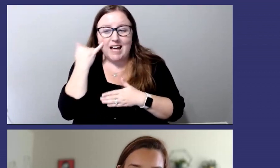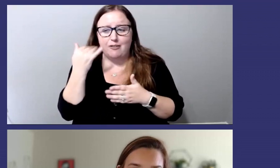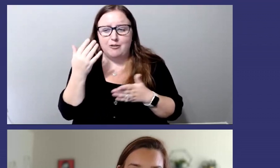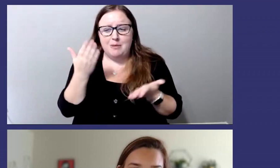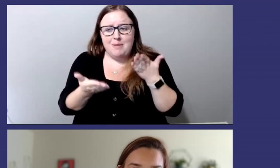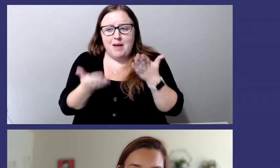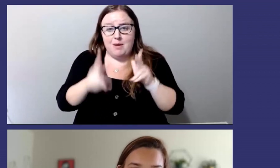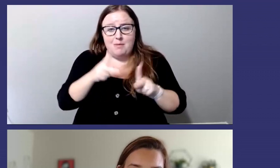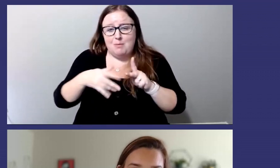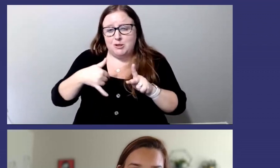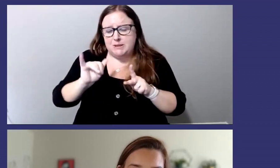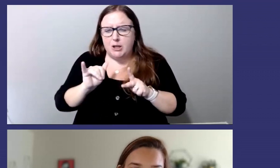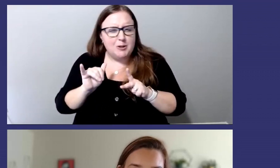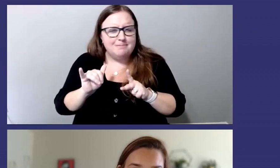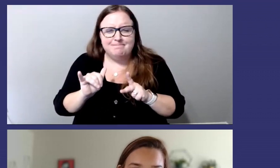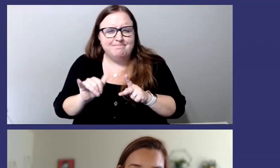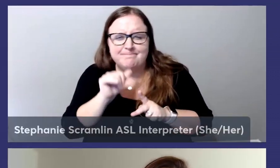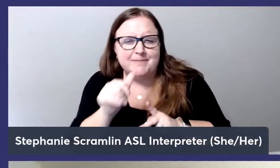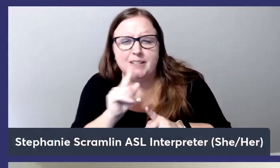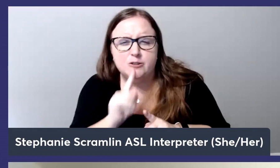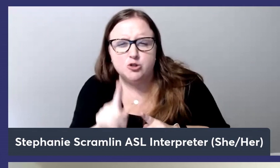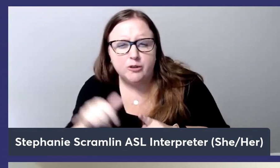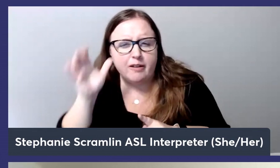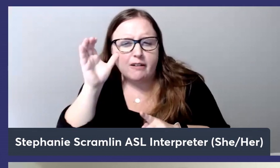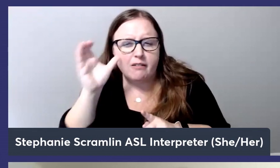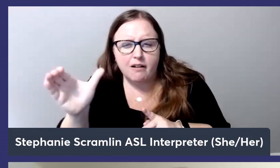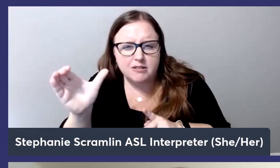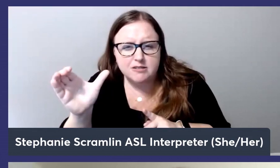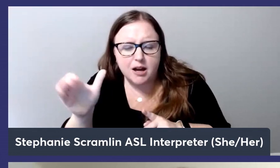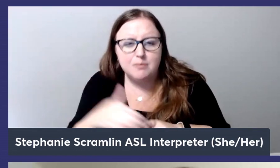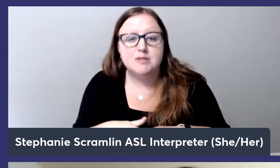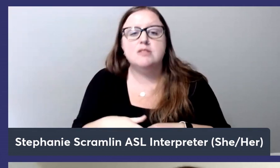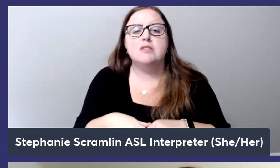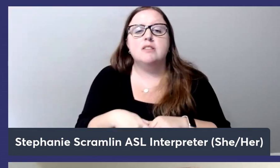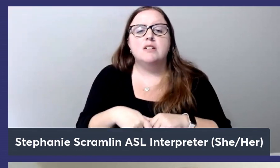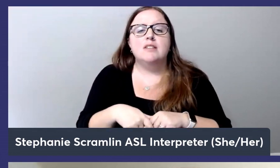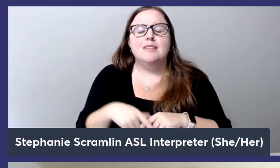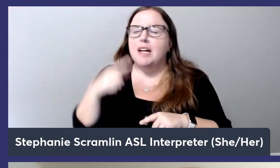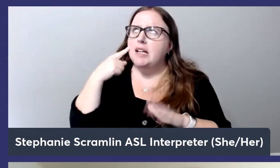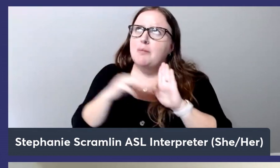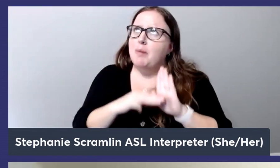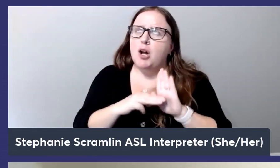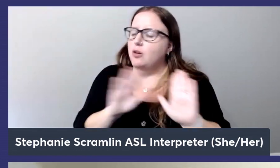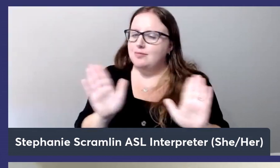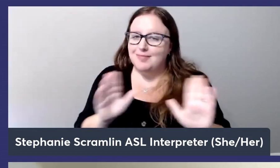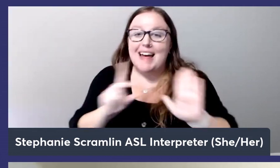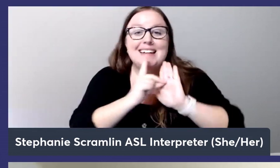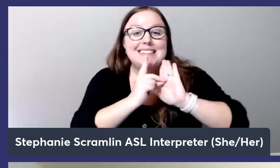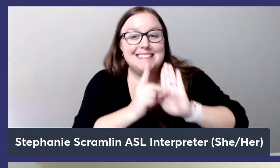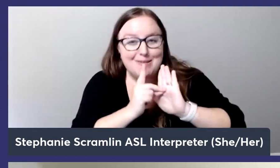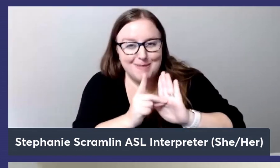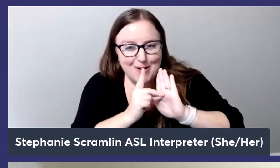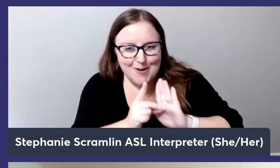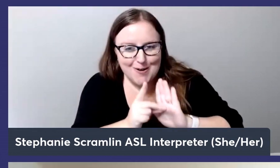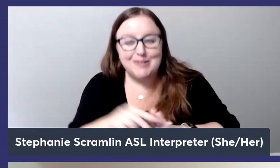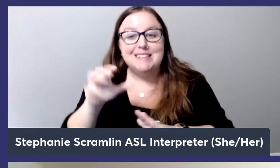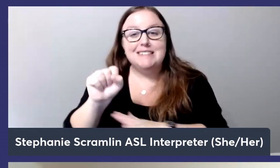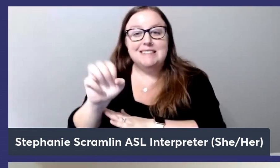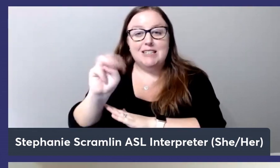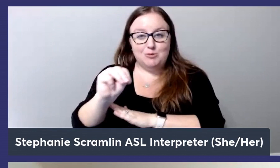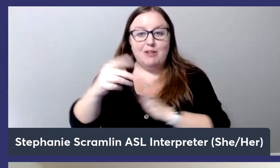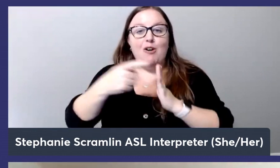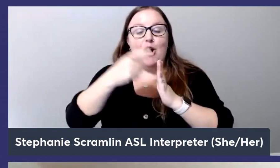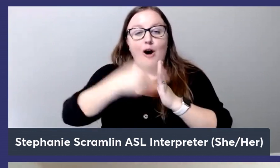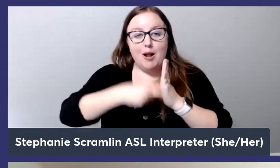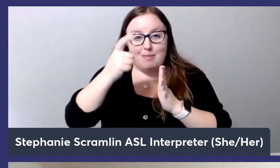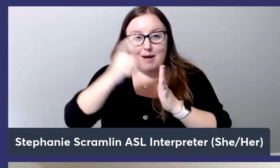not quite grasping how this concept works, I think a demo of SageMaker Automatic Model Tuning